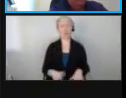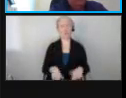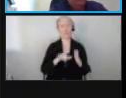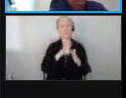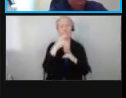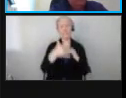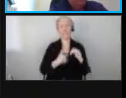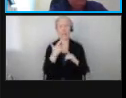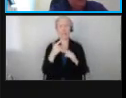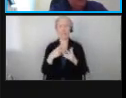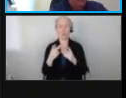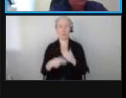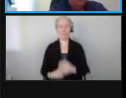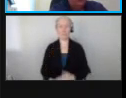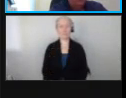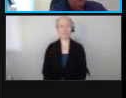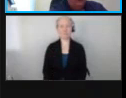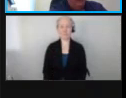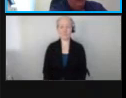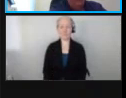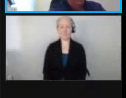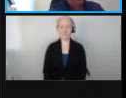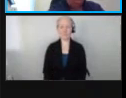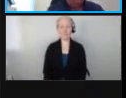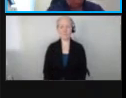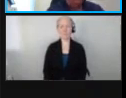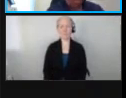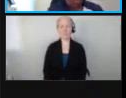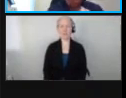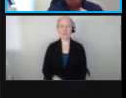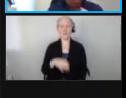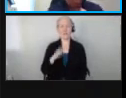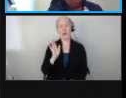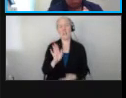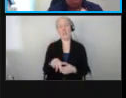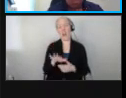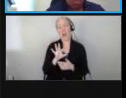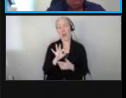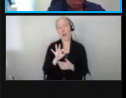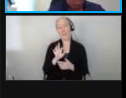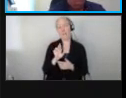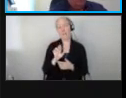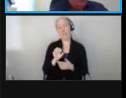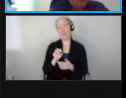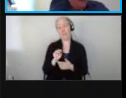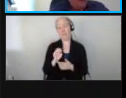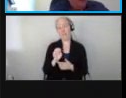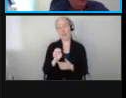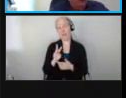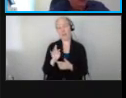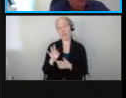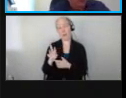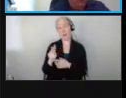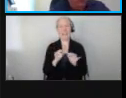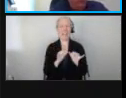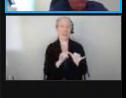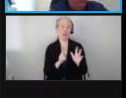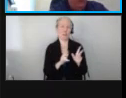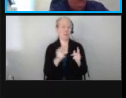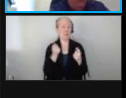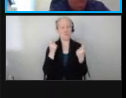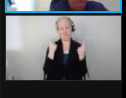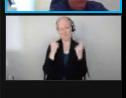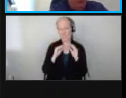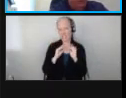please. And this is a framework that engineering folks can understand and relate well to. So when